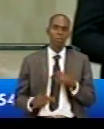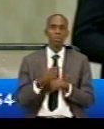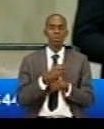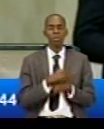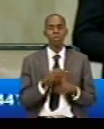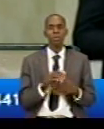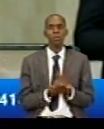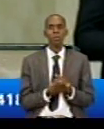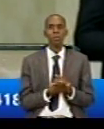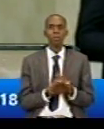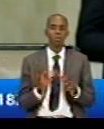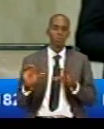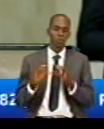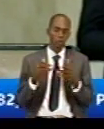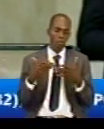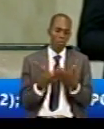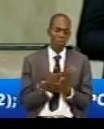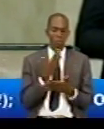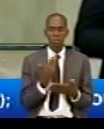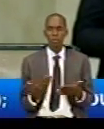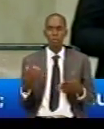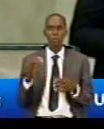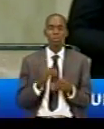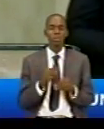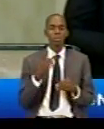Do new things in his life regularly.